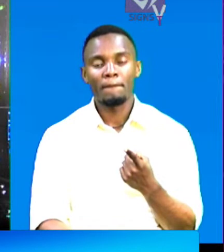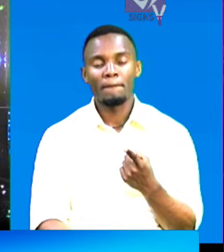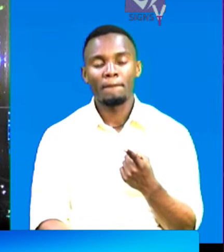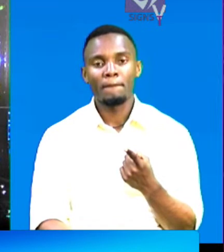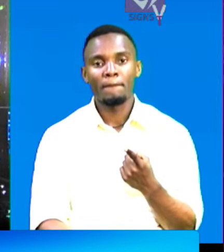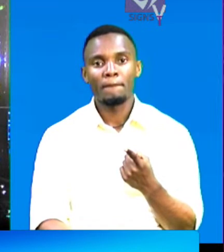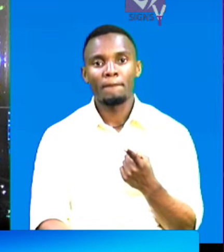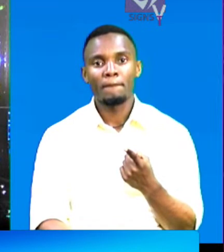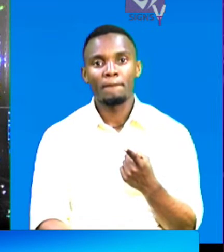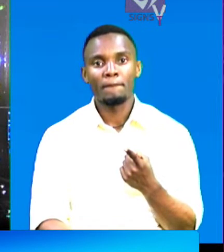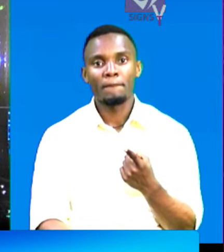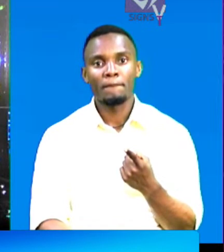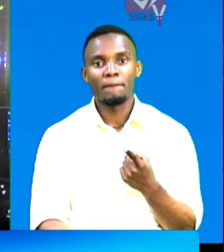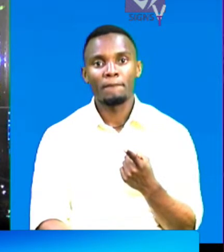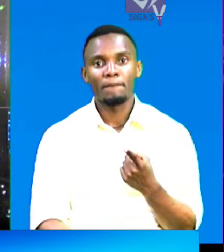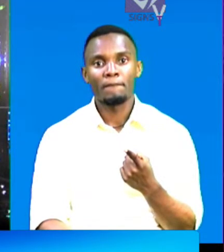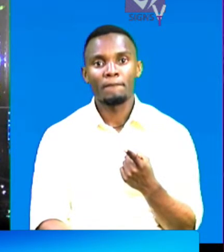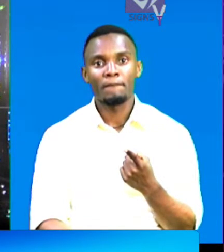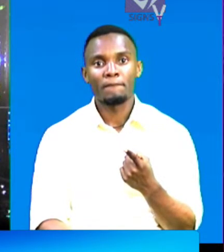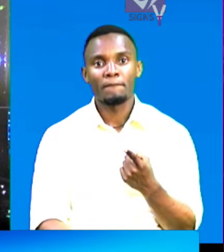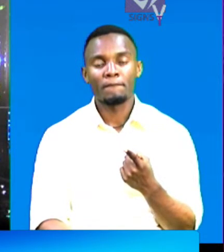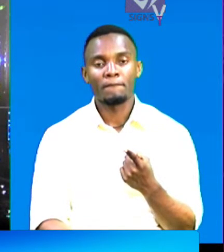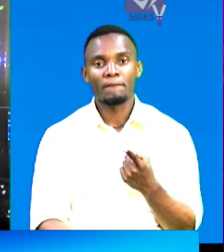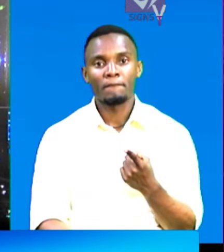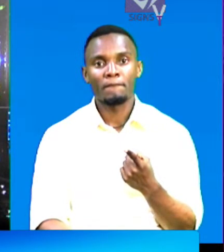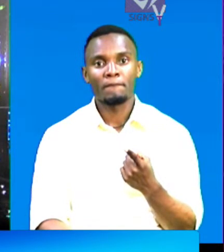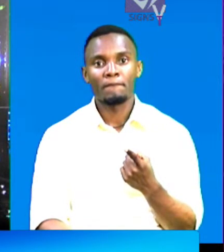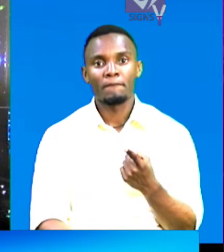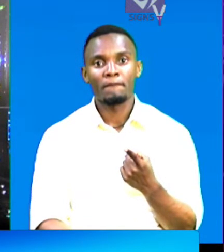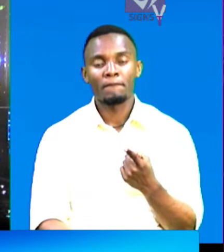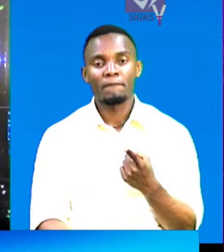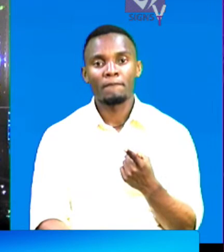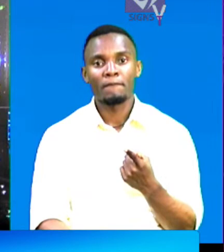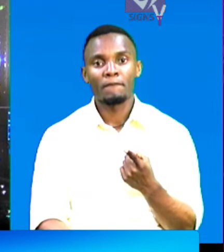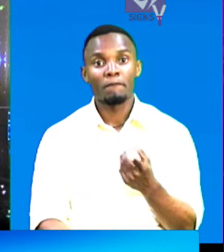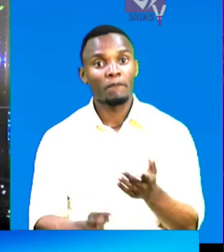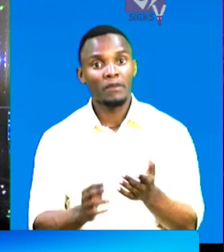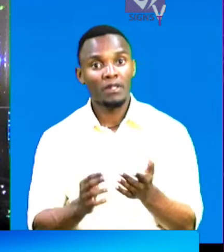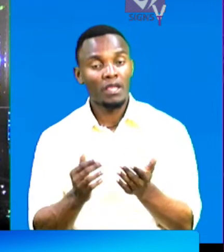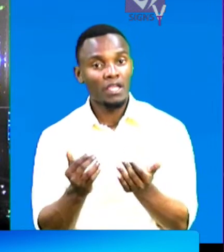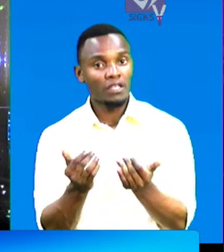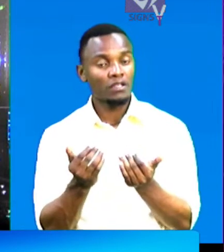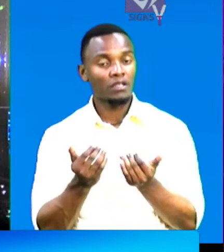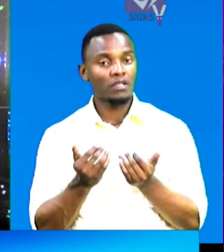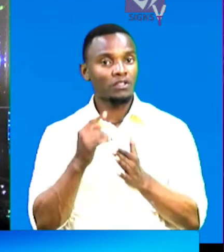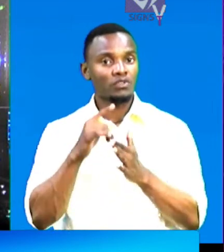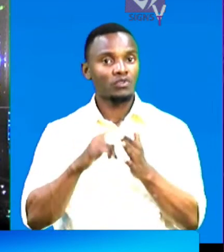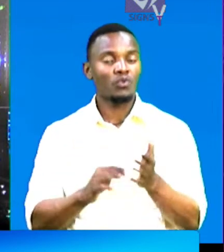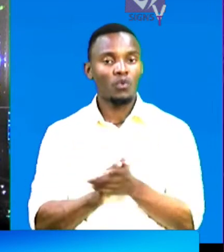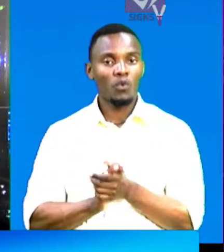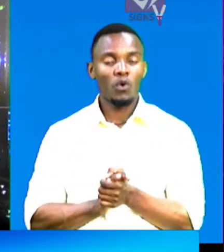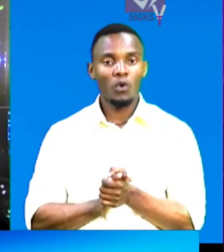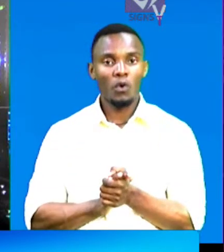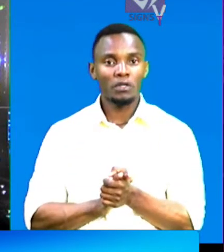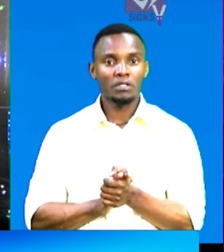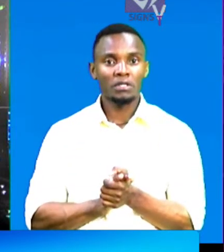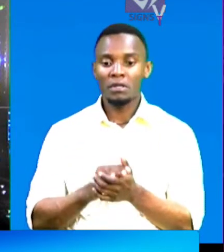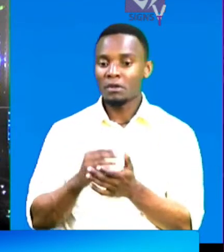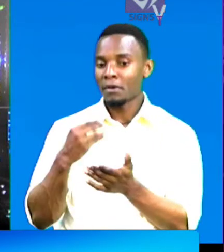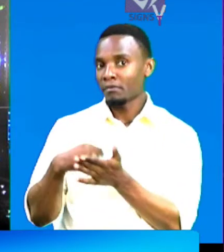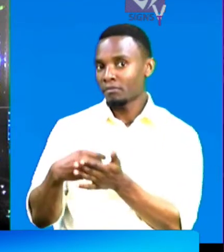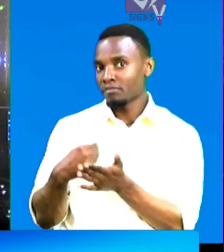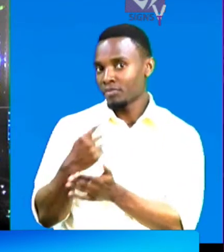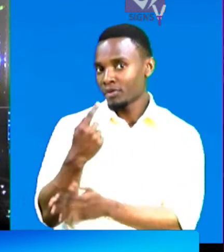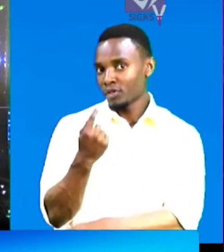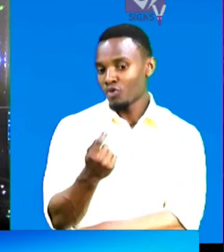want to discuss is it requires less capital. This is probably